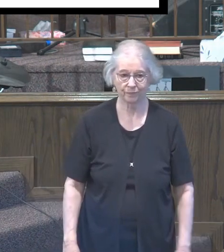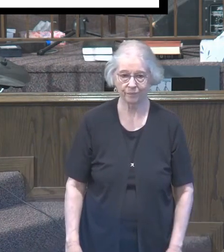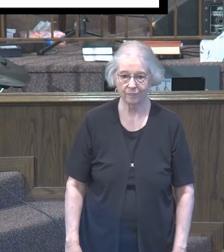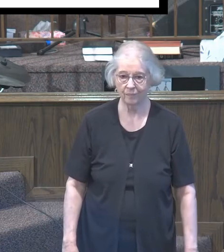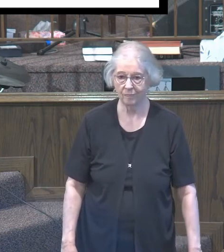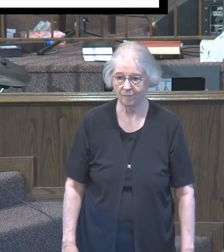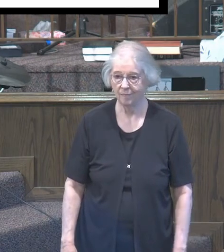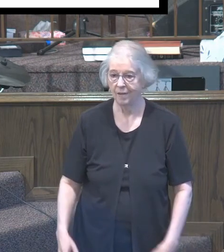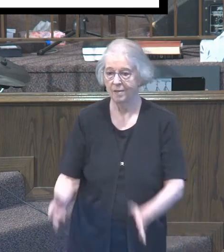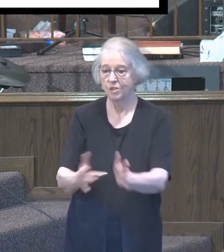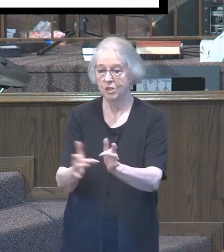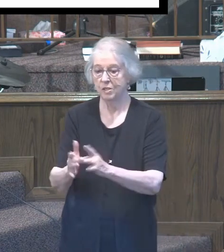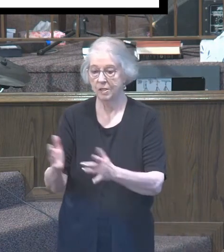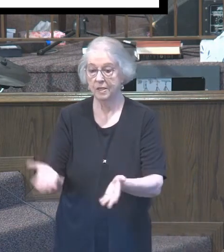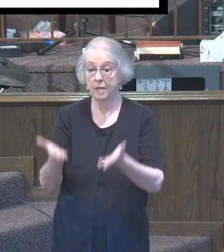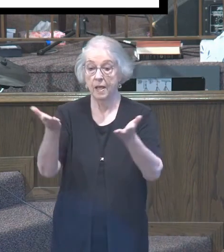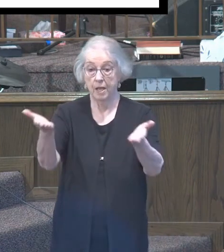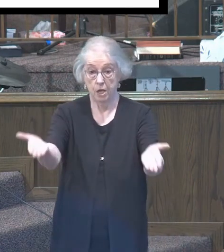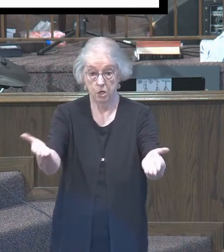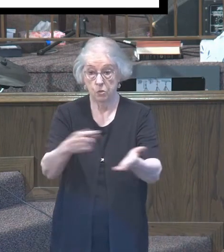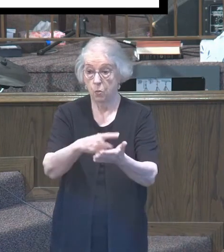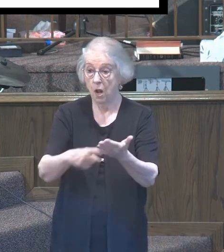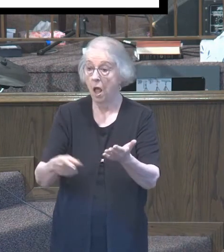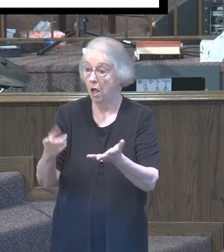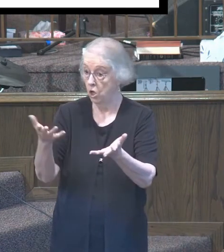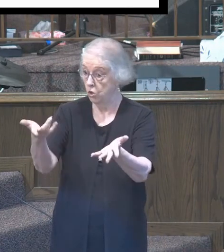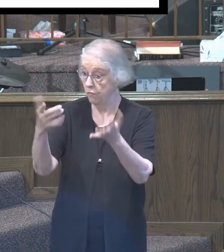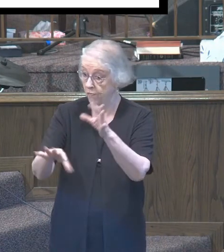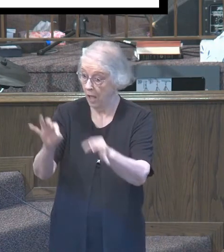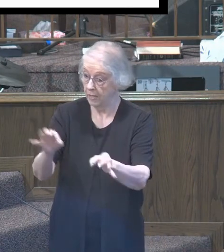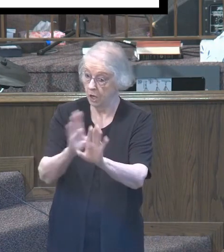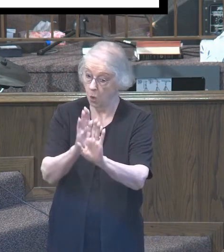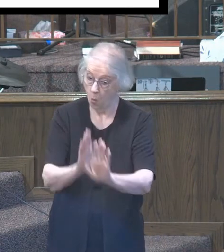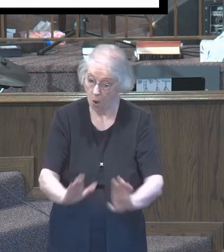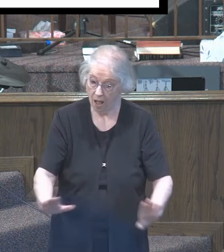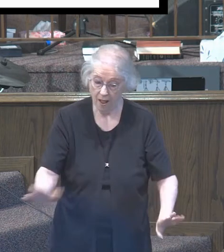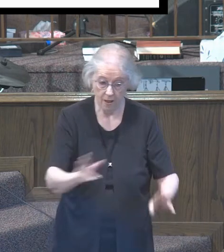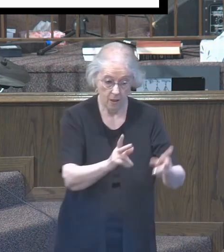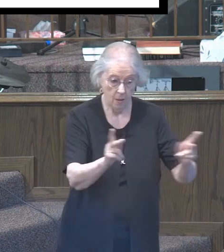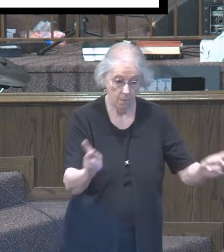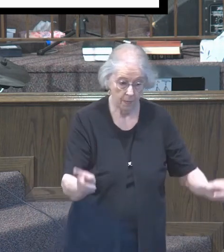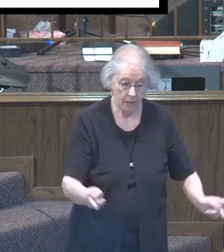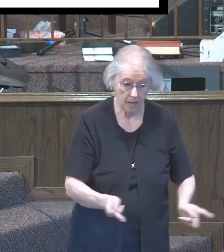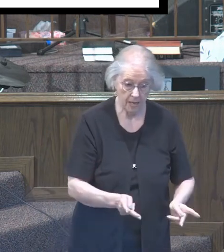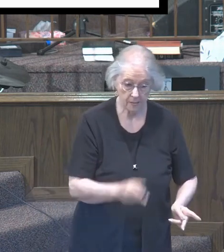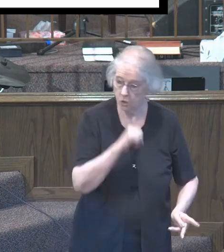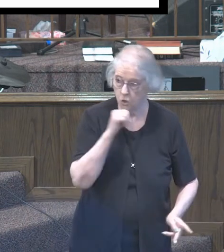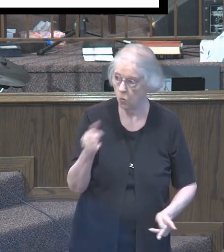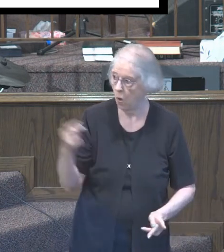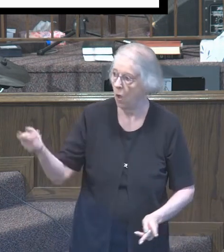do. Find a quiet, secluded place so you won't be tempted to role play before